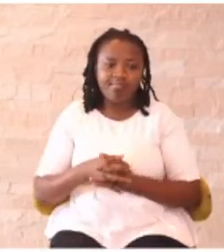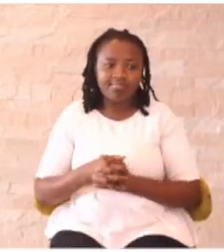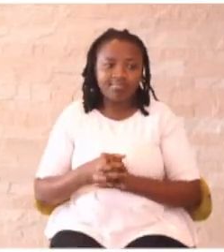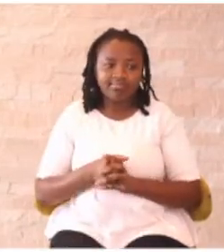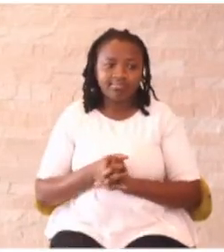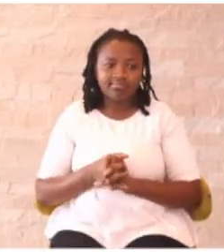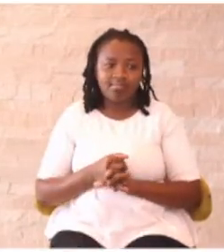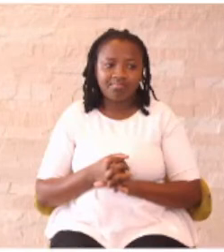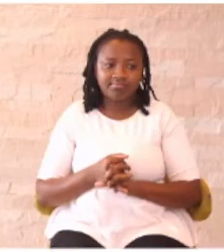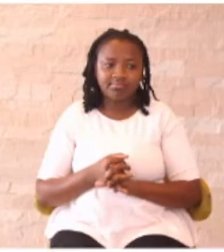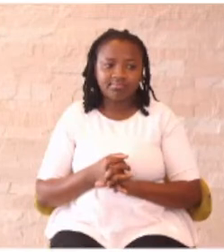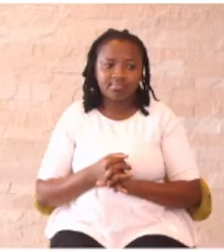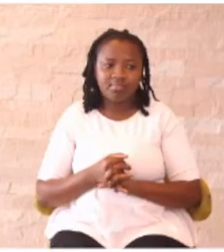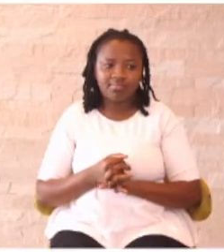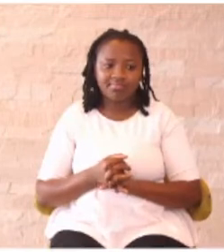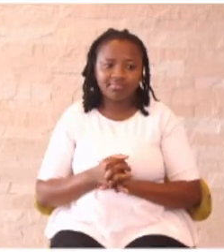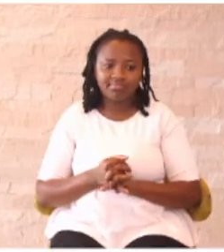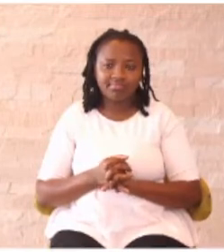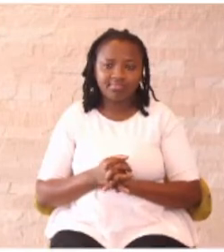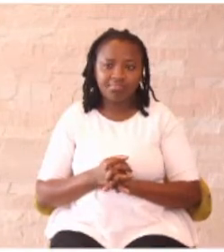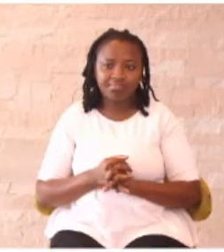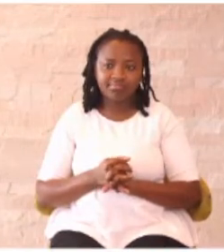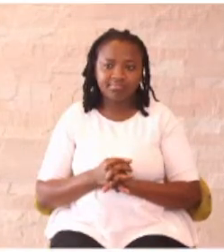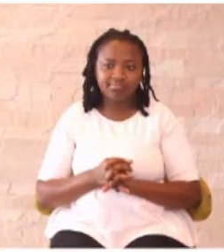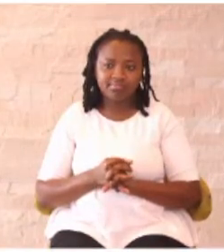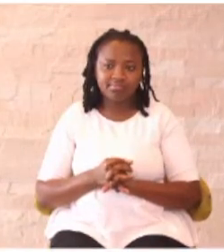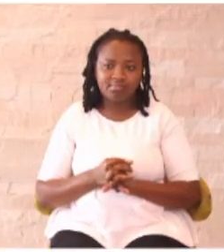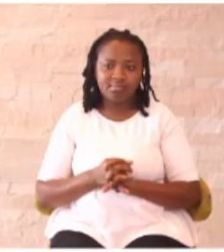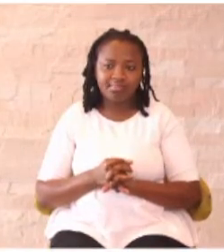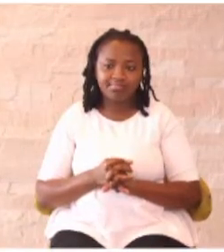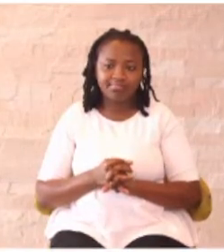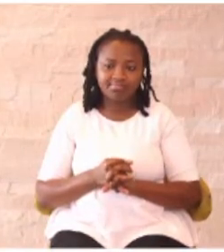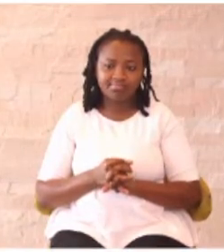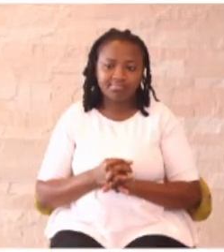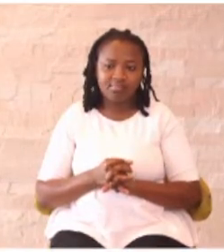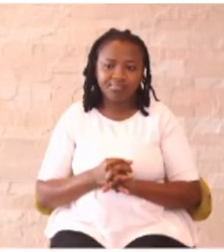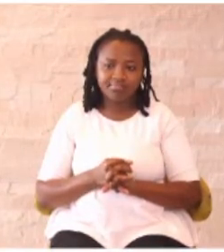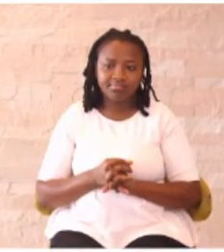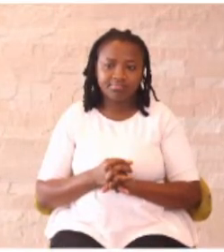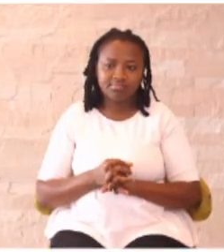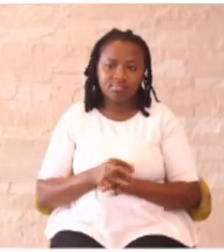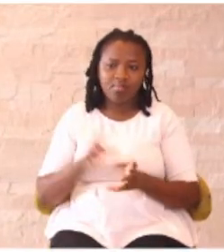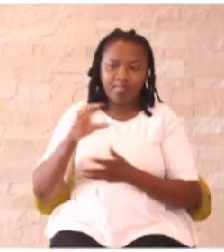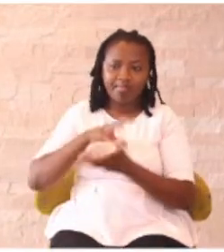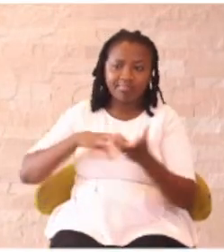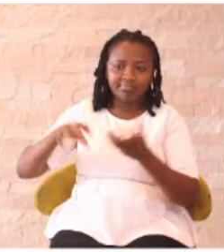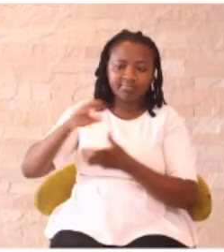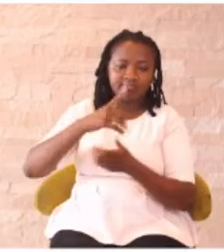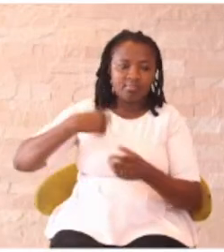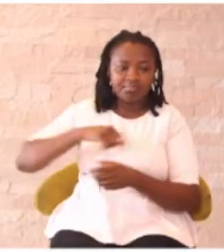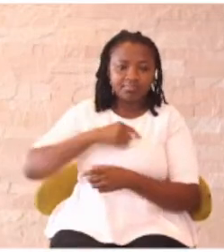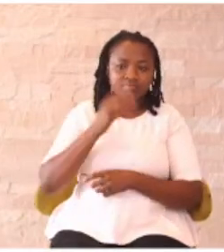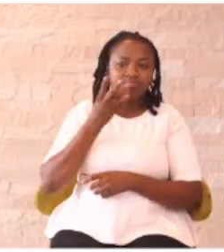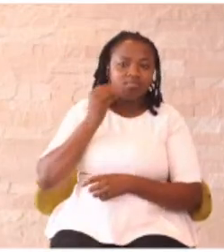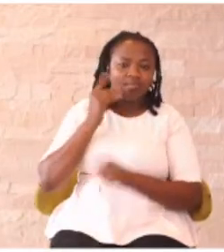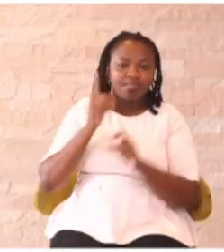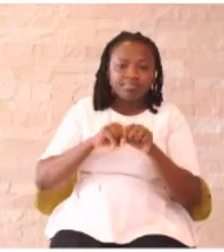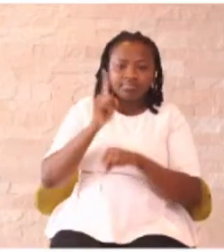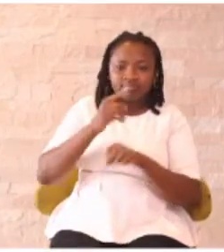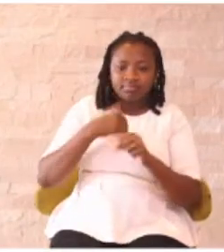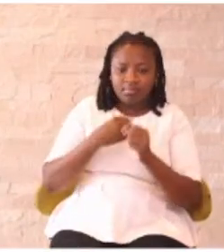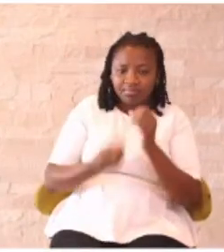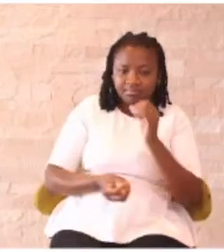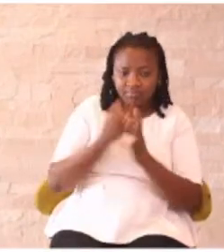And another challenge is the confusion we faced when it came to the Makueni County law, because at